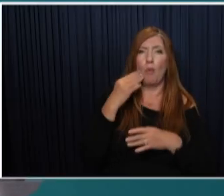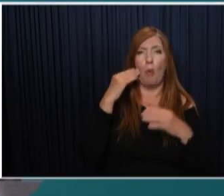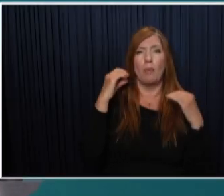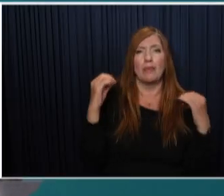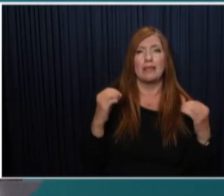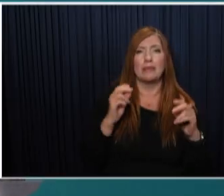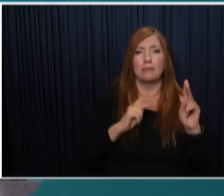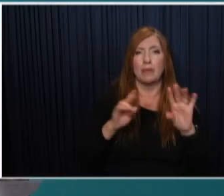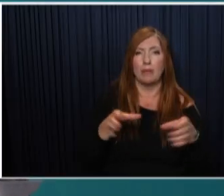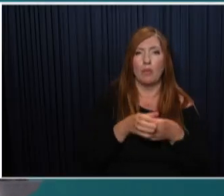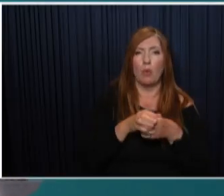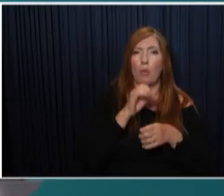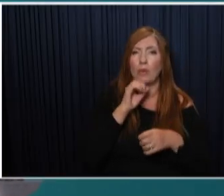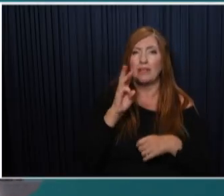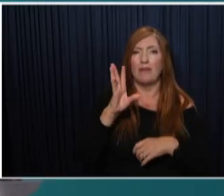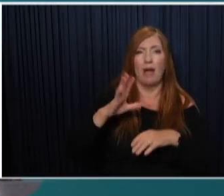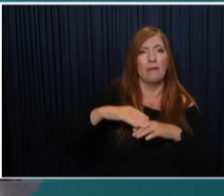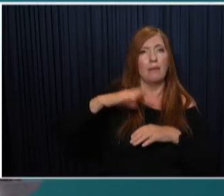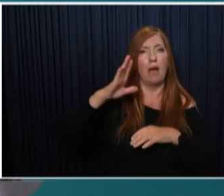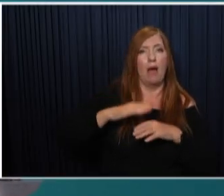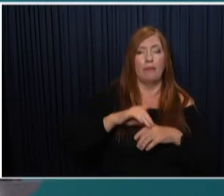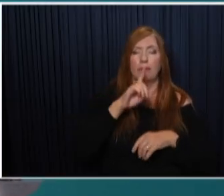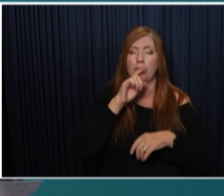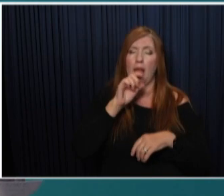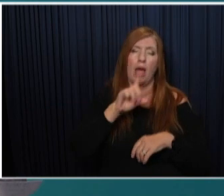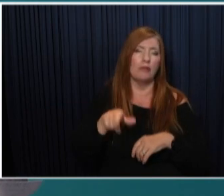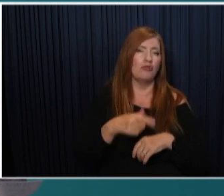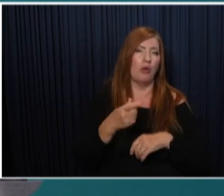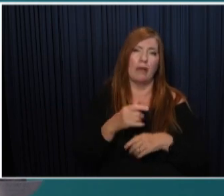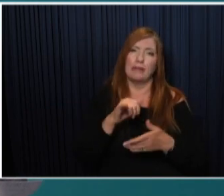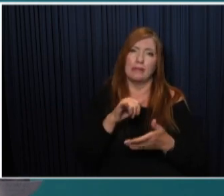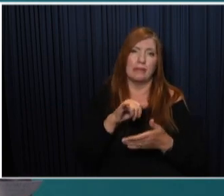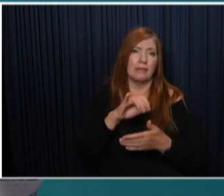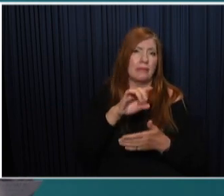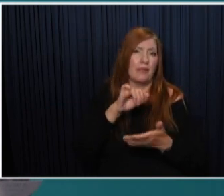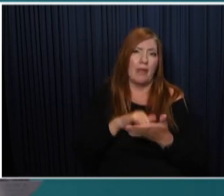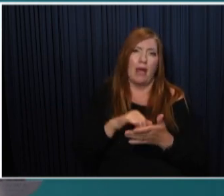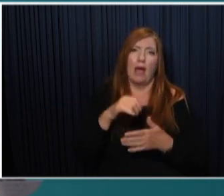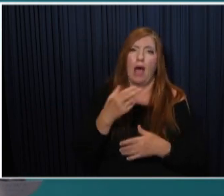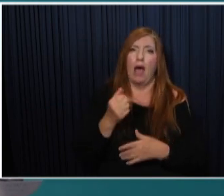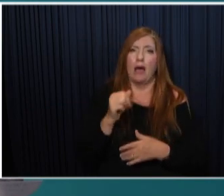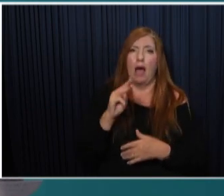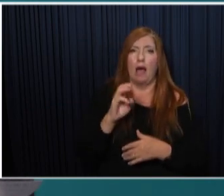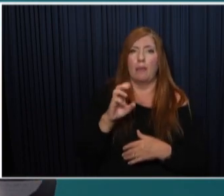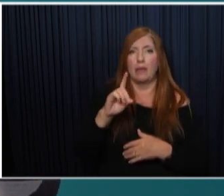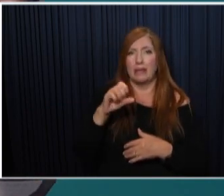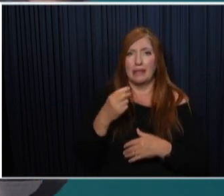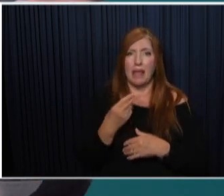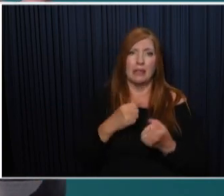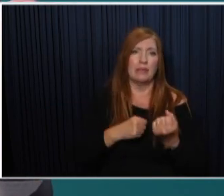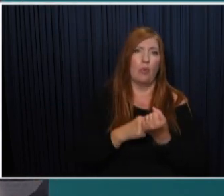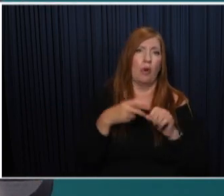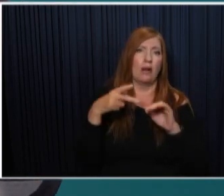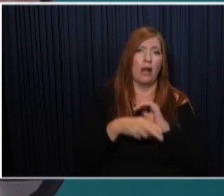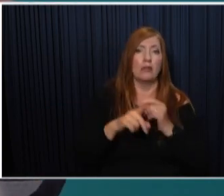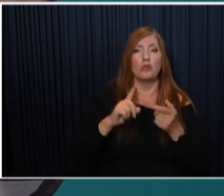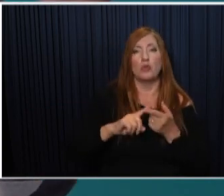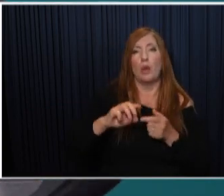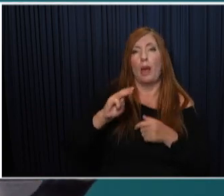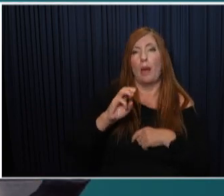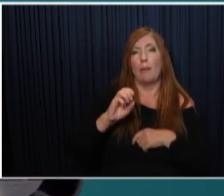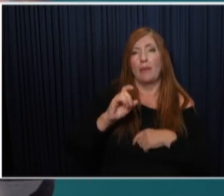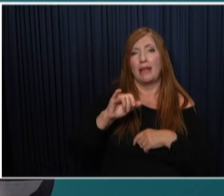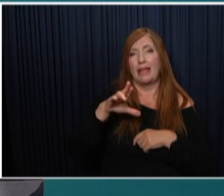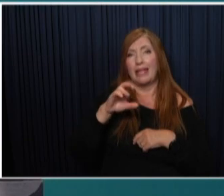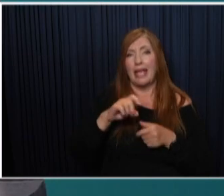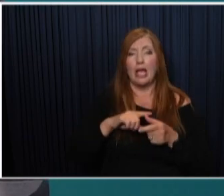age 65 and up. It's not just that Hamadeh supported cuts to Medicare, cuts to